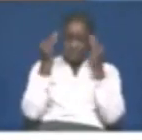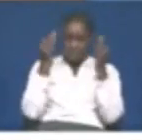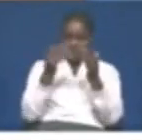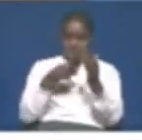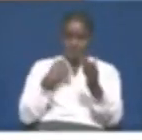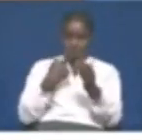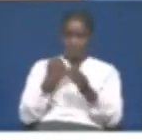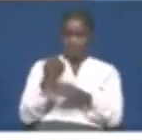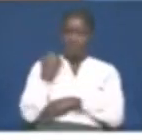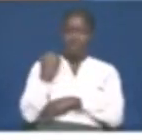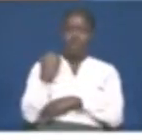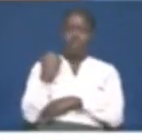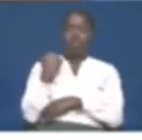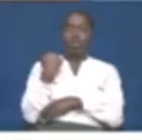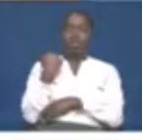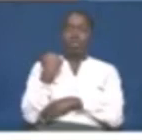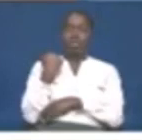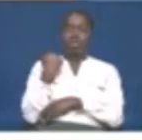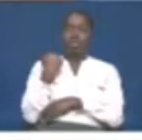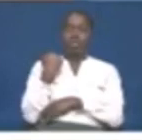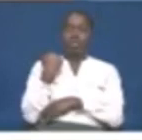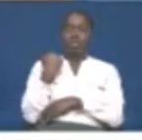yesterday, to